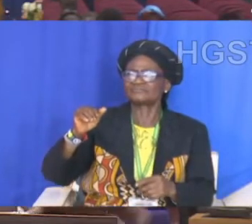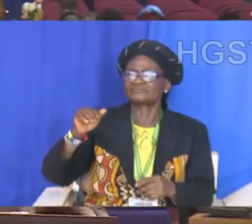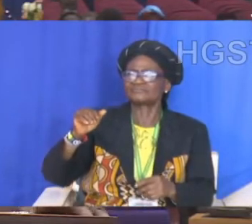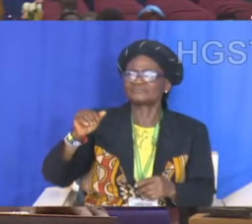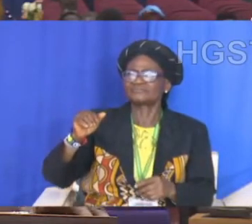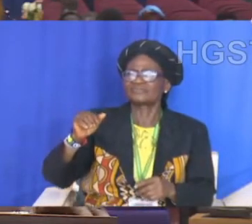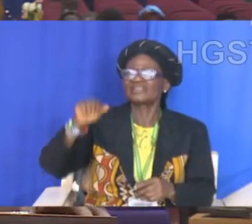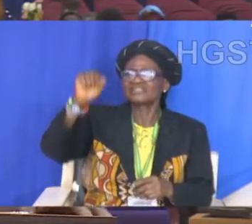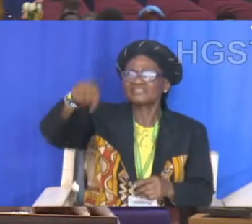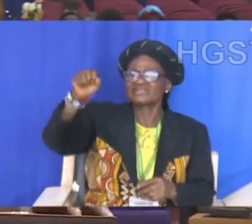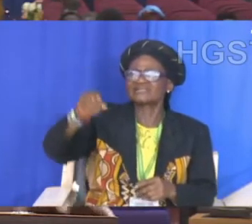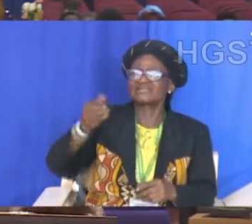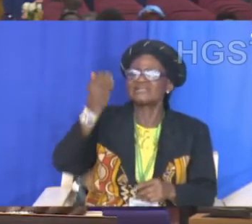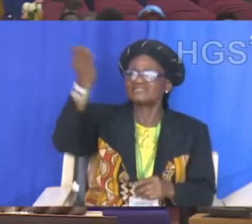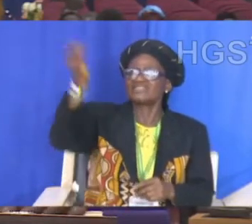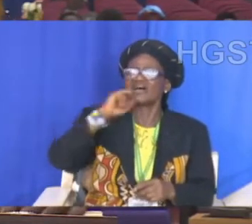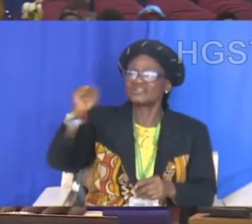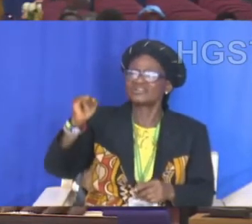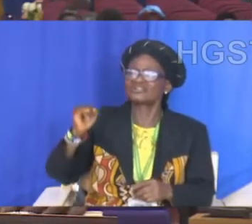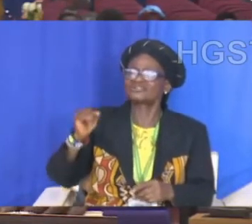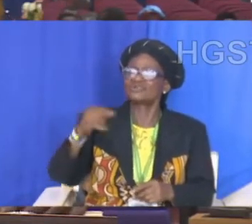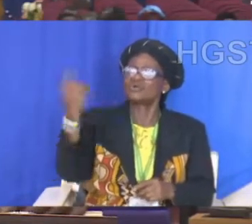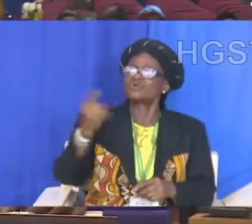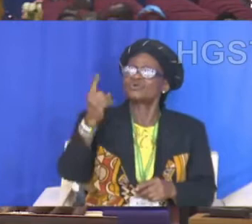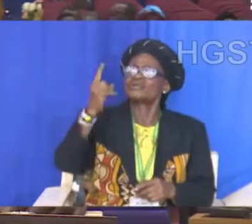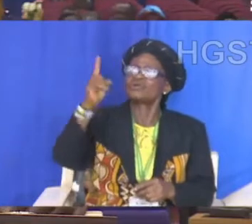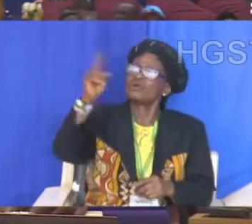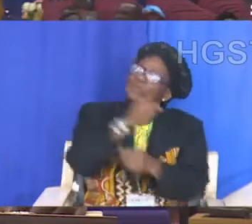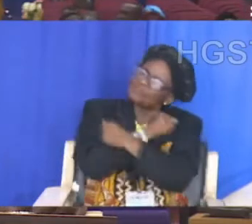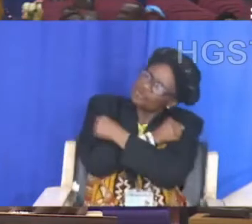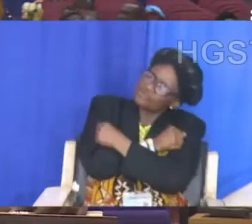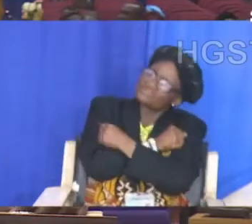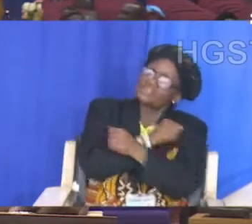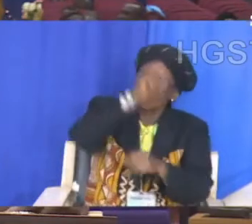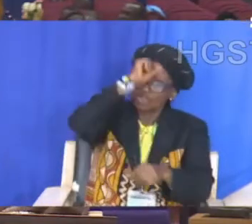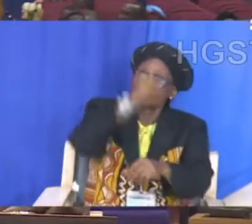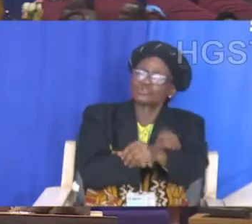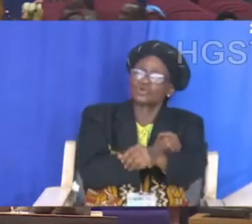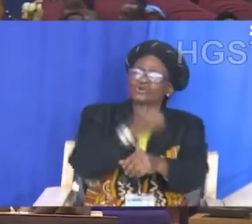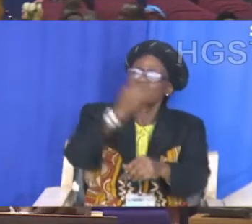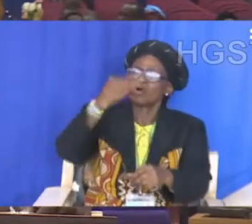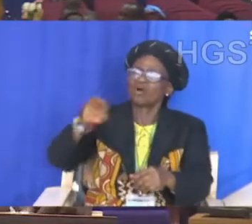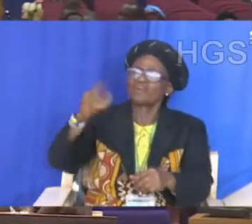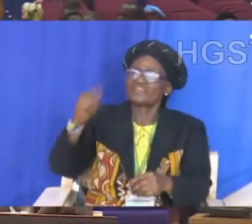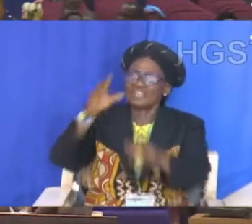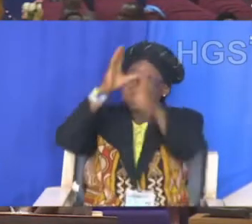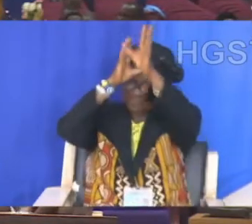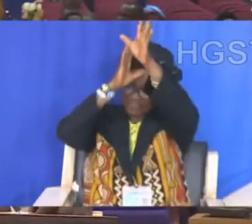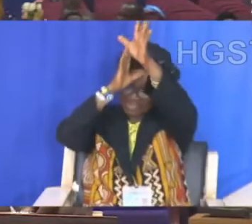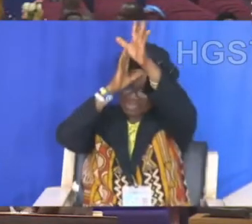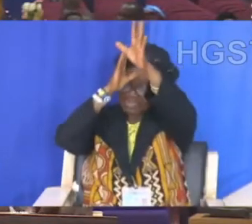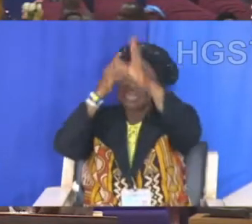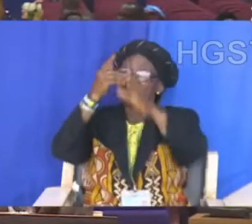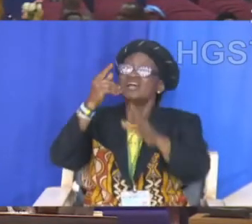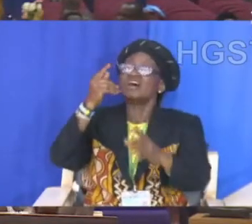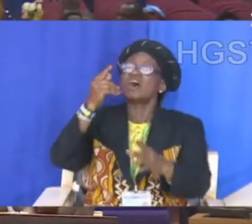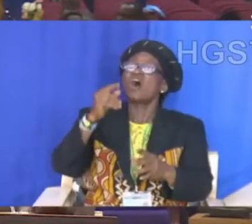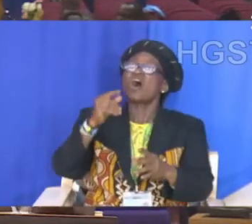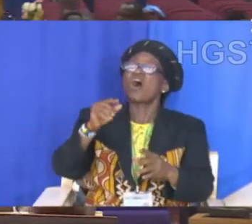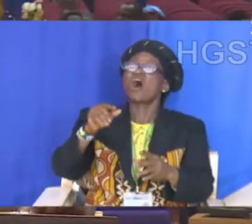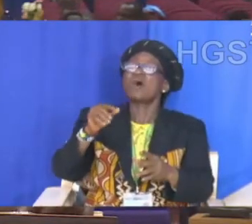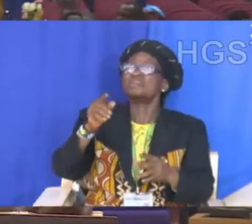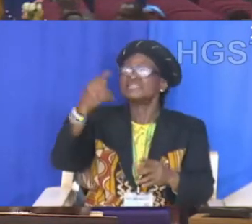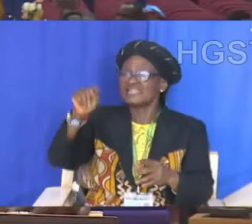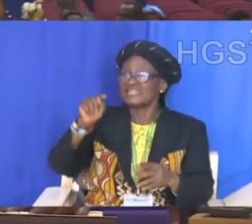yes, there's only one begotten Son of the Father, but the rest of us are adopted.